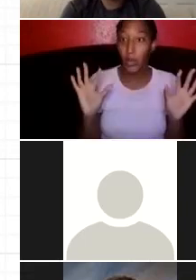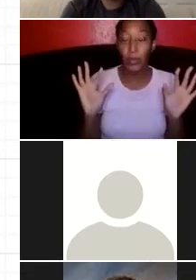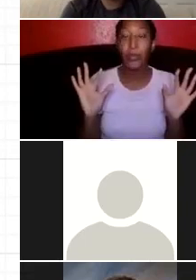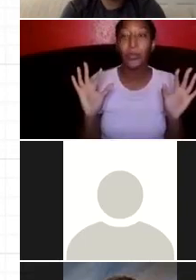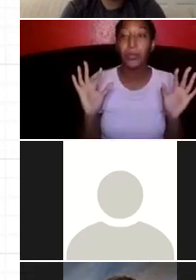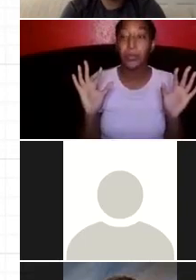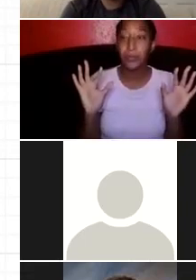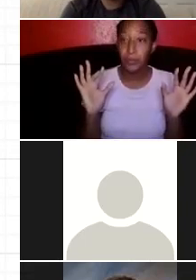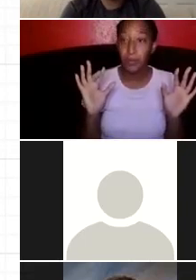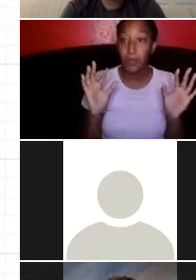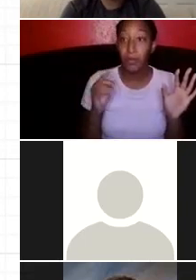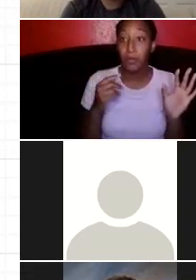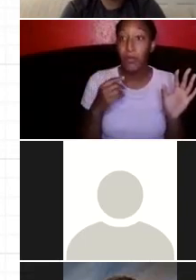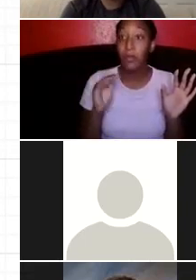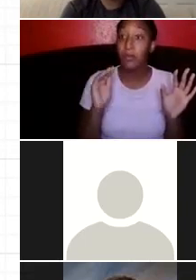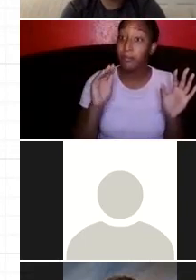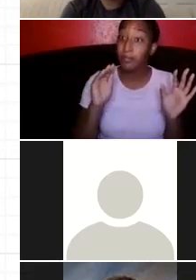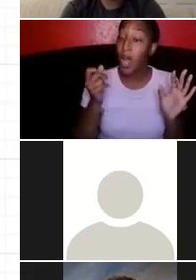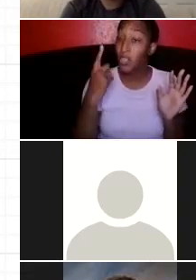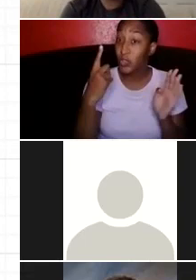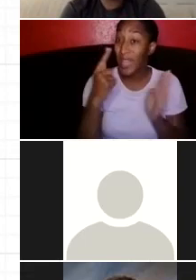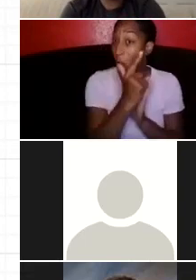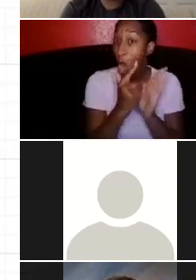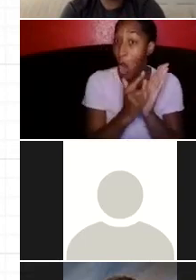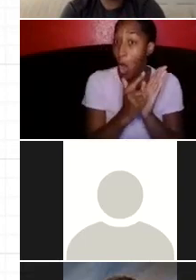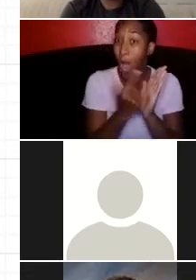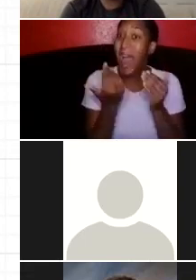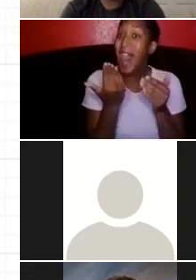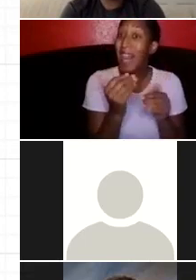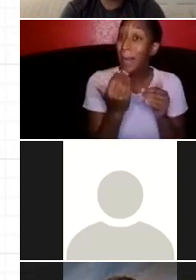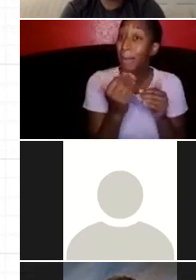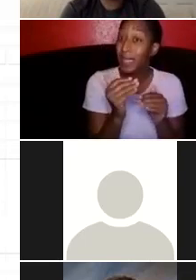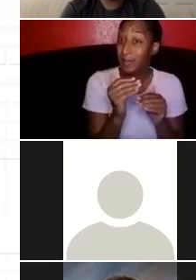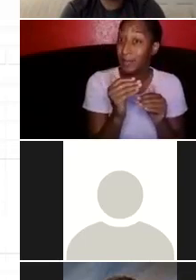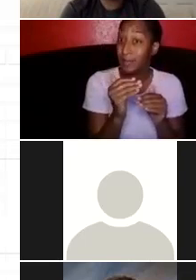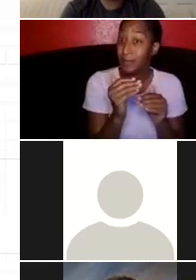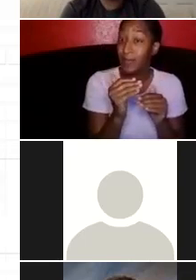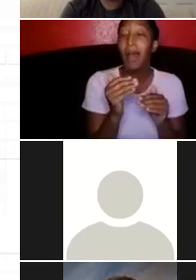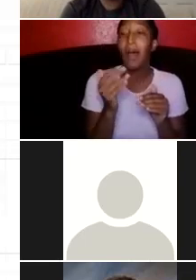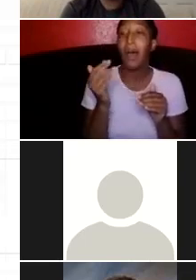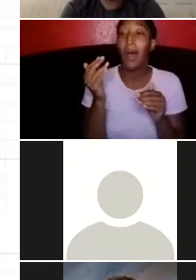a law has its limitations, right? Newton's law only works,